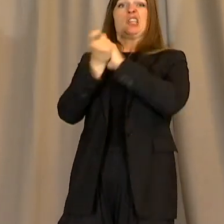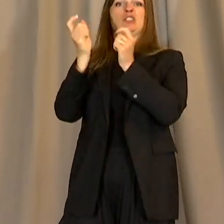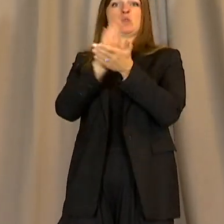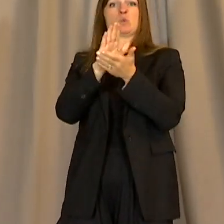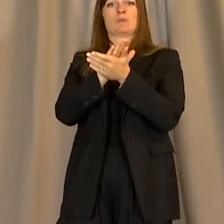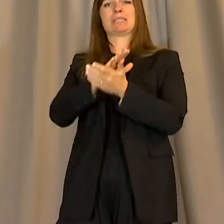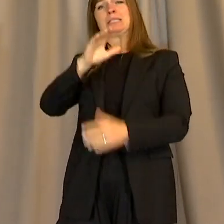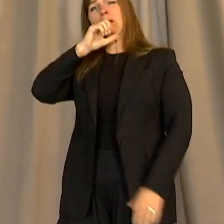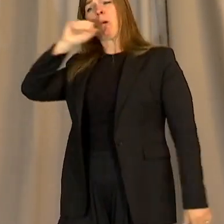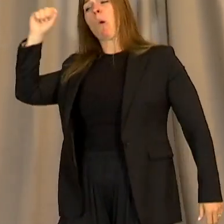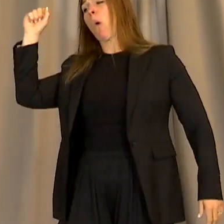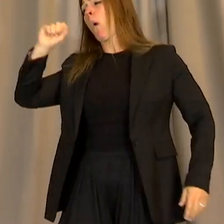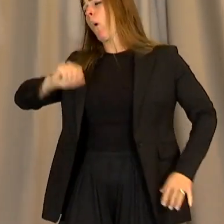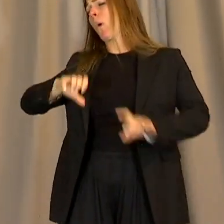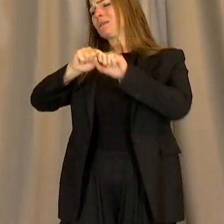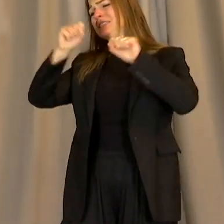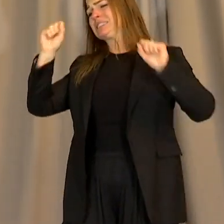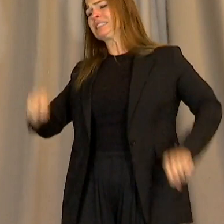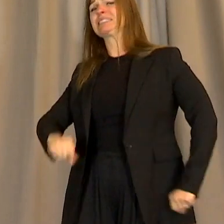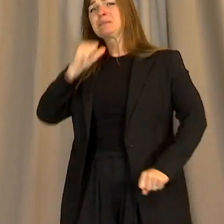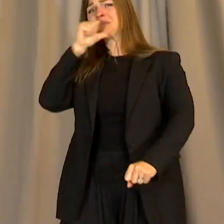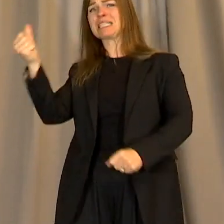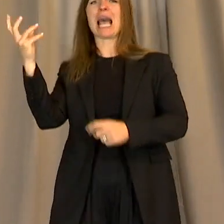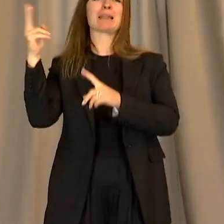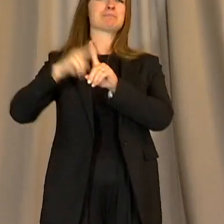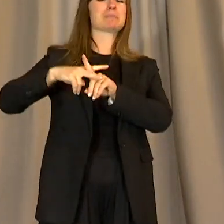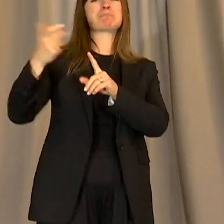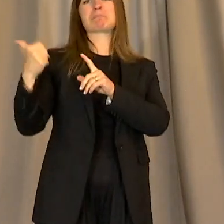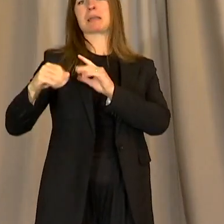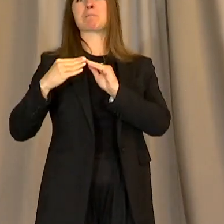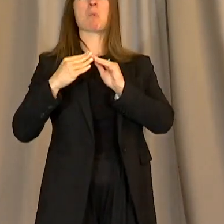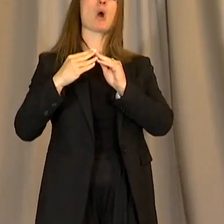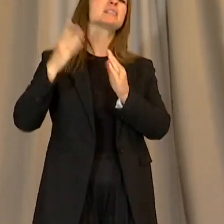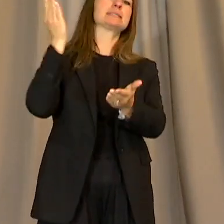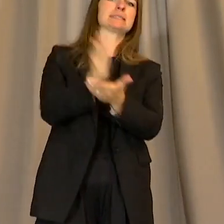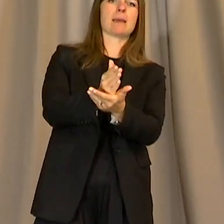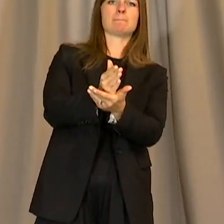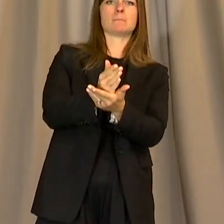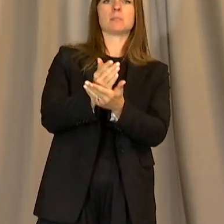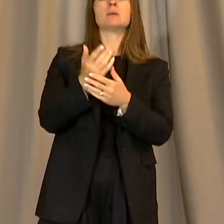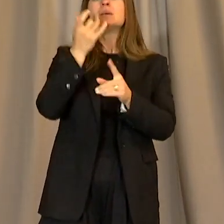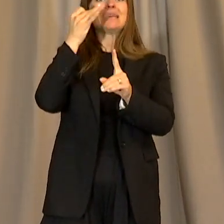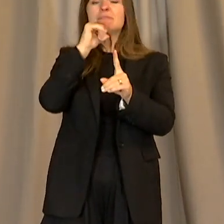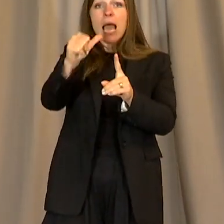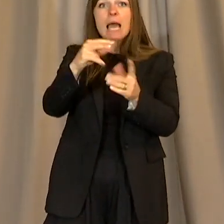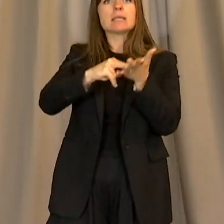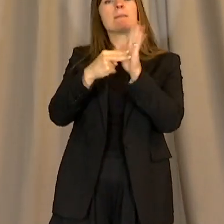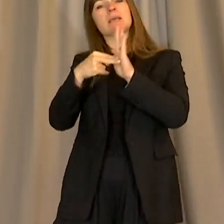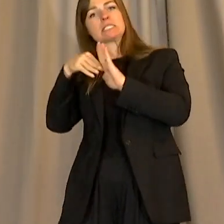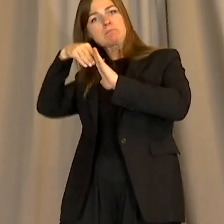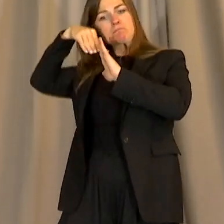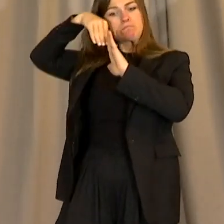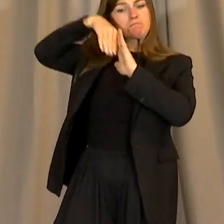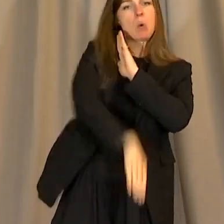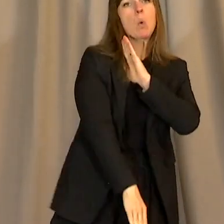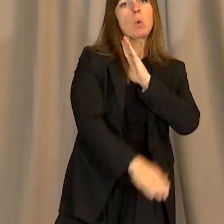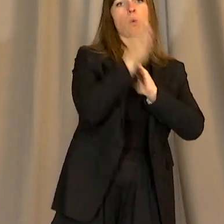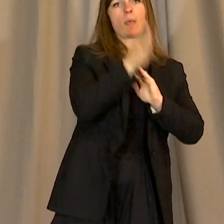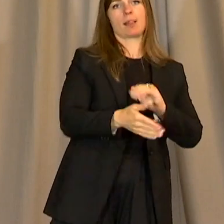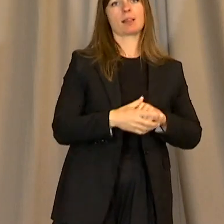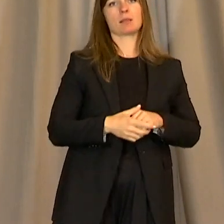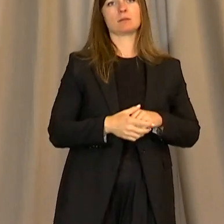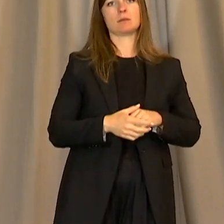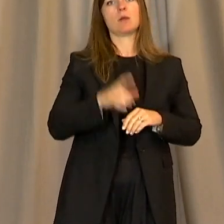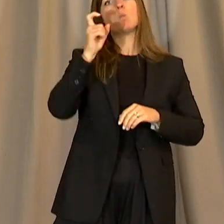old antiquated systems that don't serve us. We're gonna continue the race to the bottom if we don't rethink what we